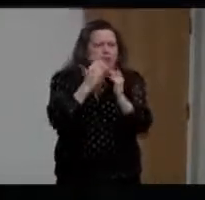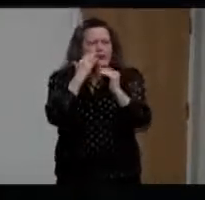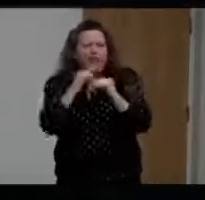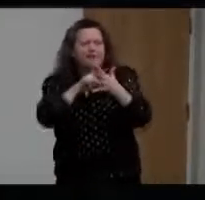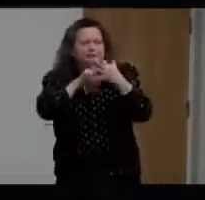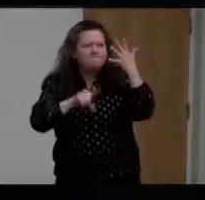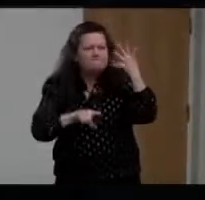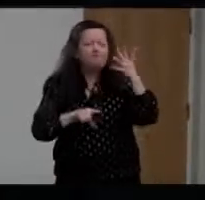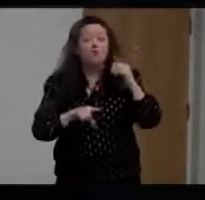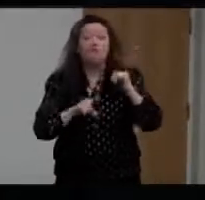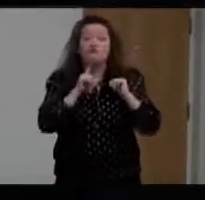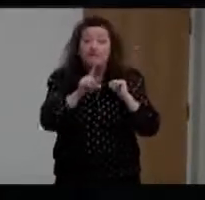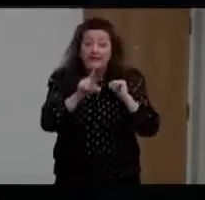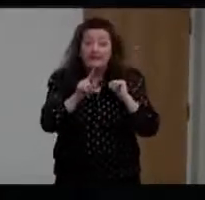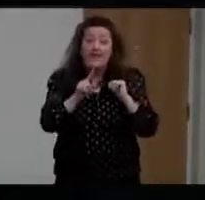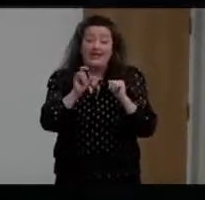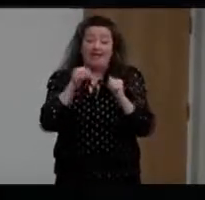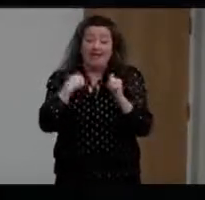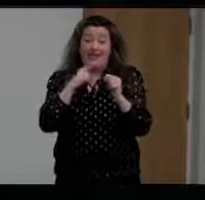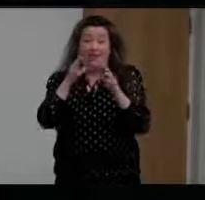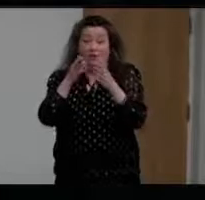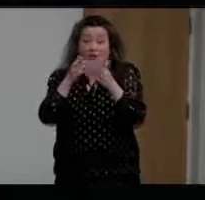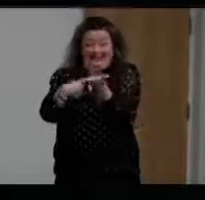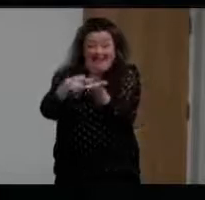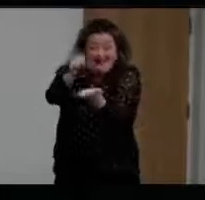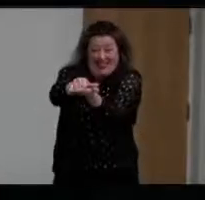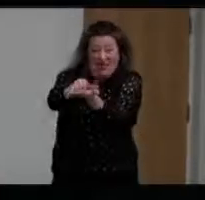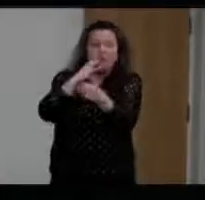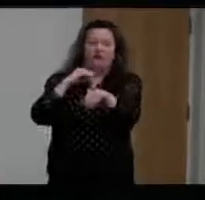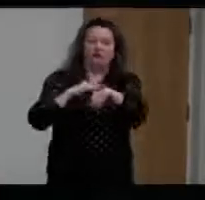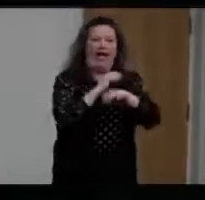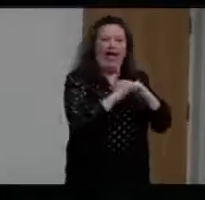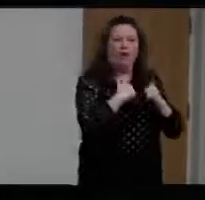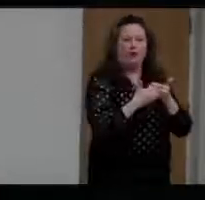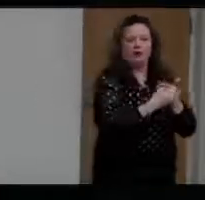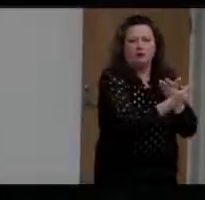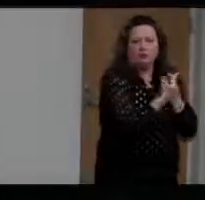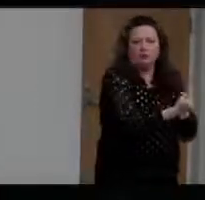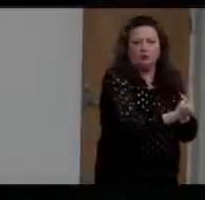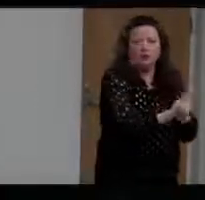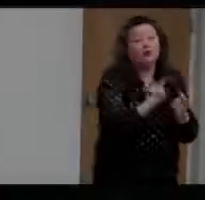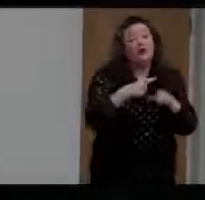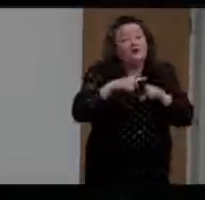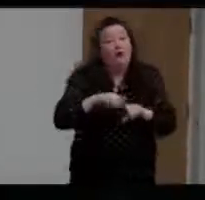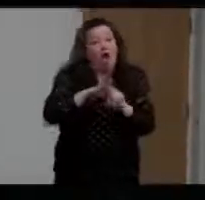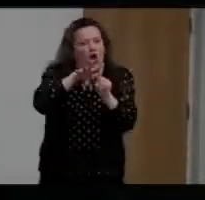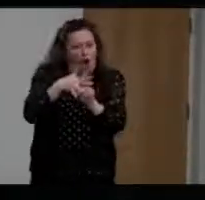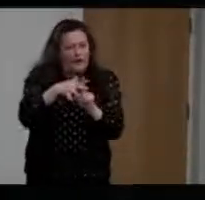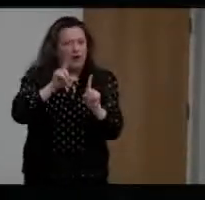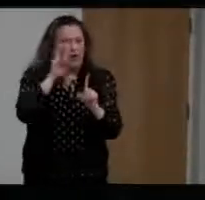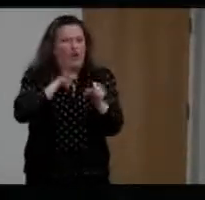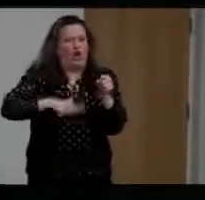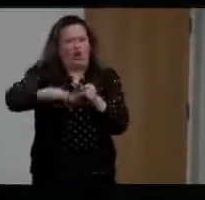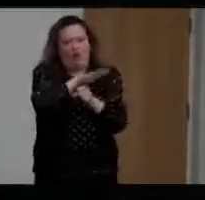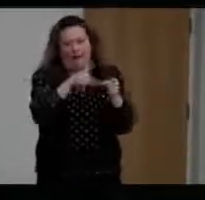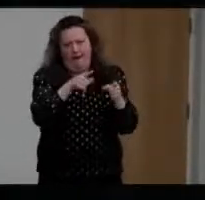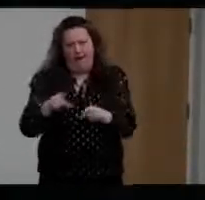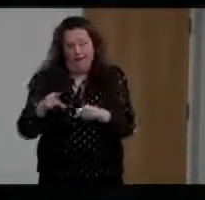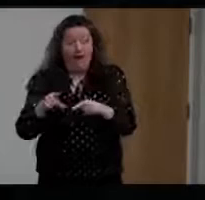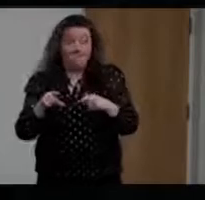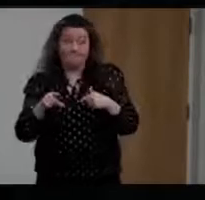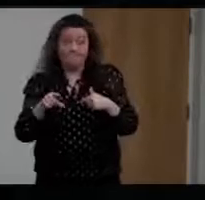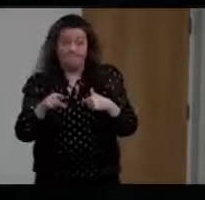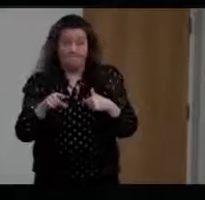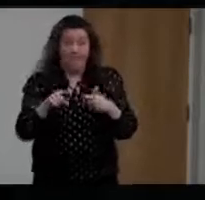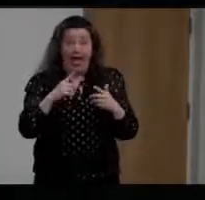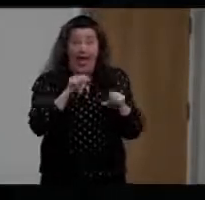changes what we're going to do. So I would not be in the Canadian context that concerned with maybe Alberta